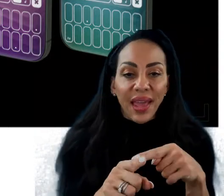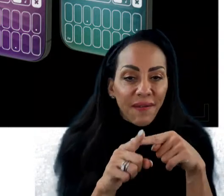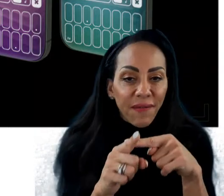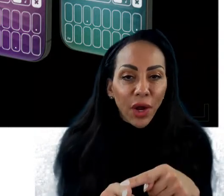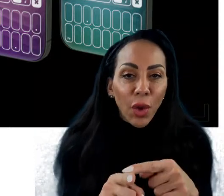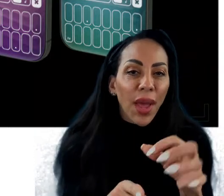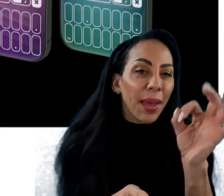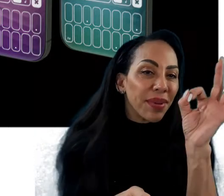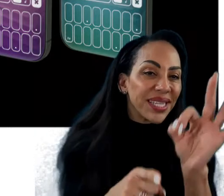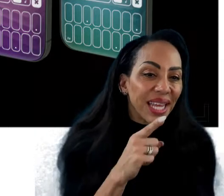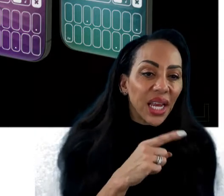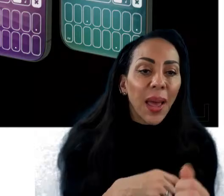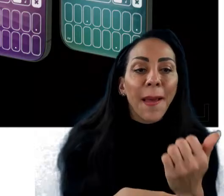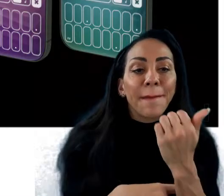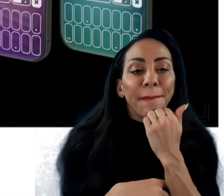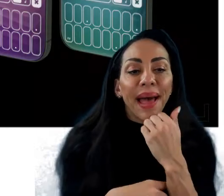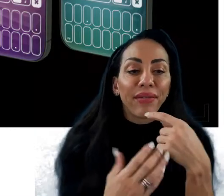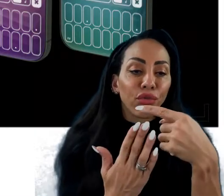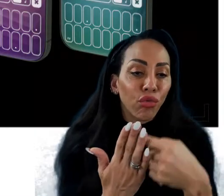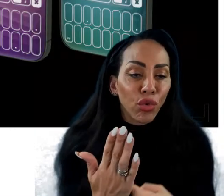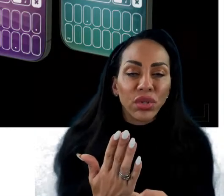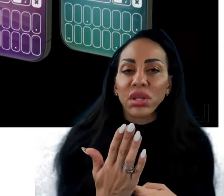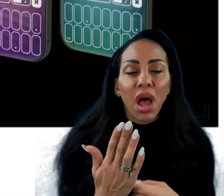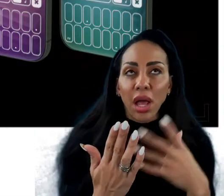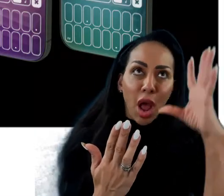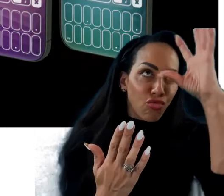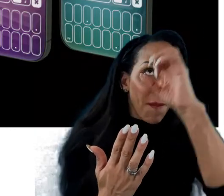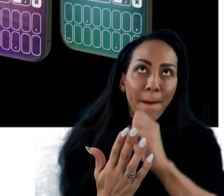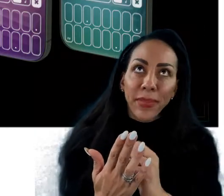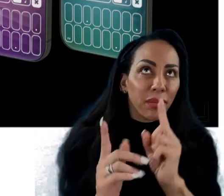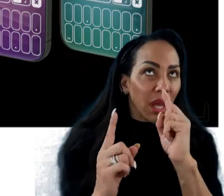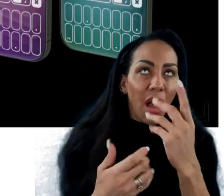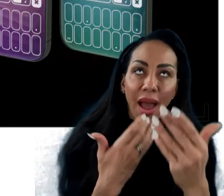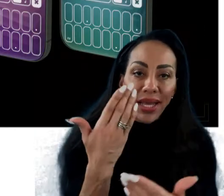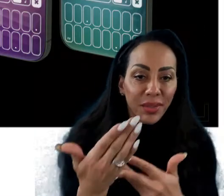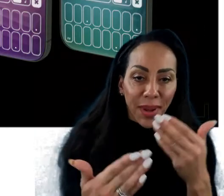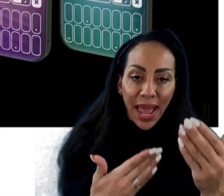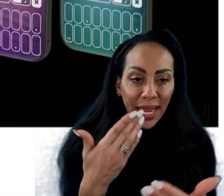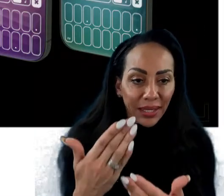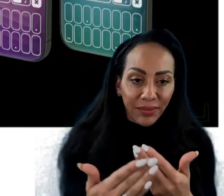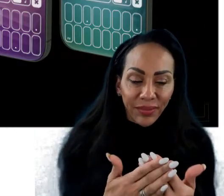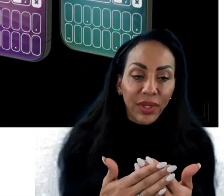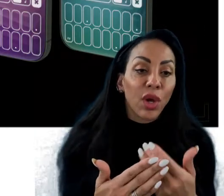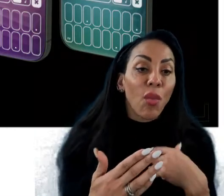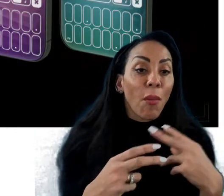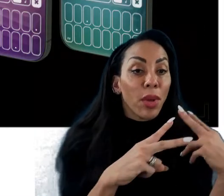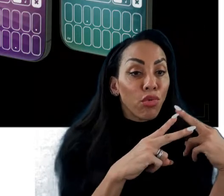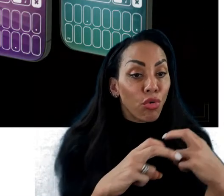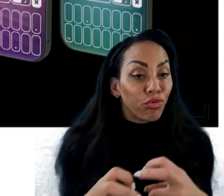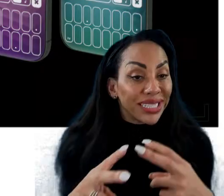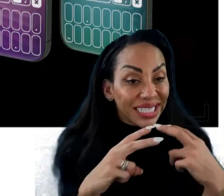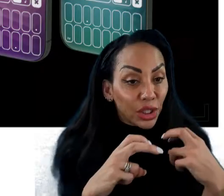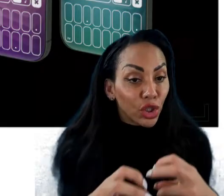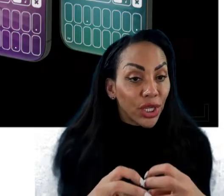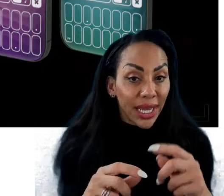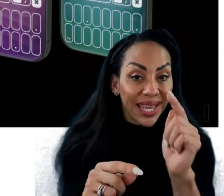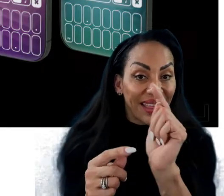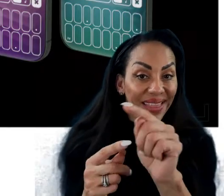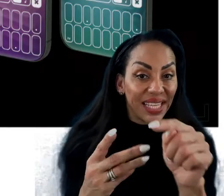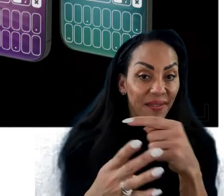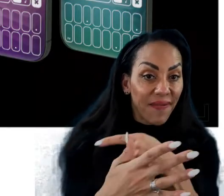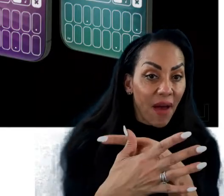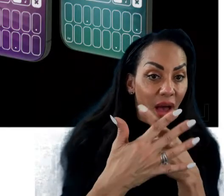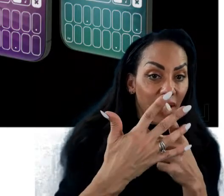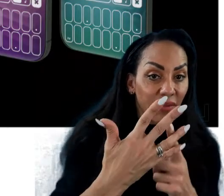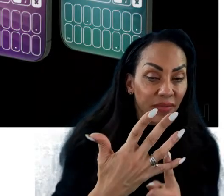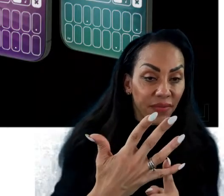I'm not going to go into because I can't remember them. But while researching them, we found that each one of the Playtonik